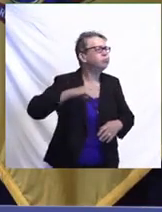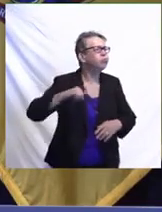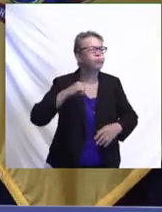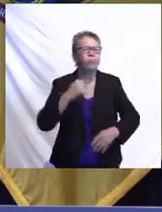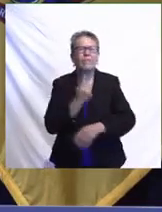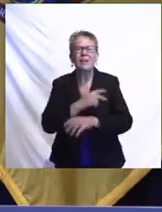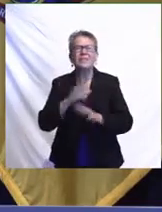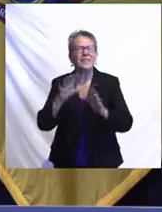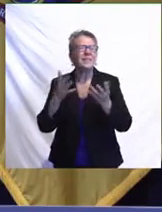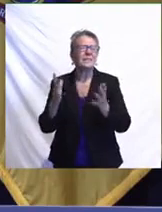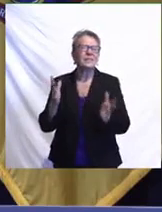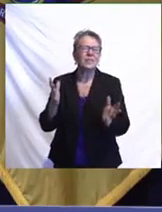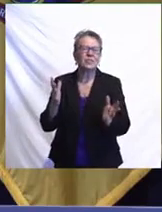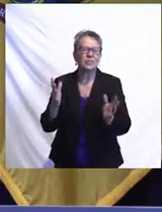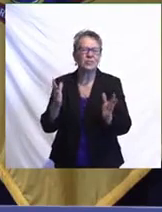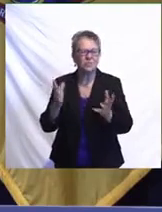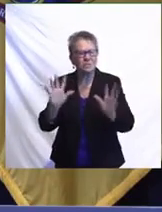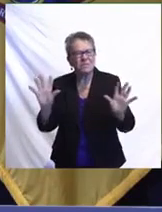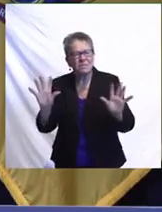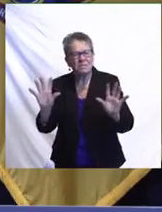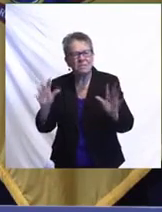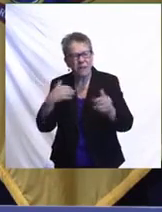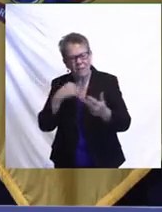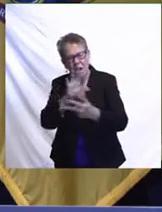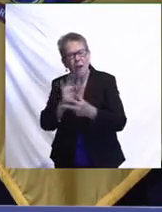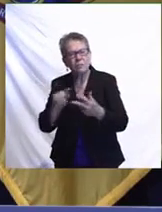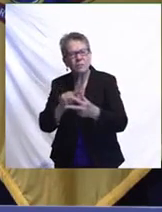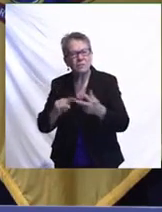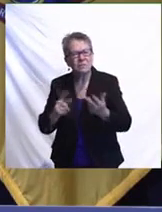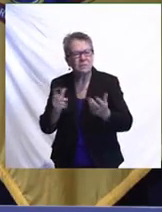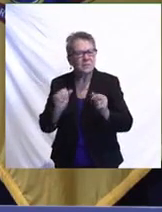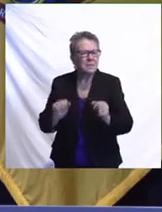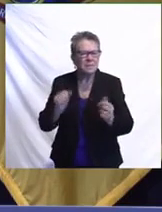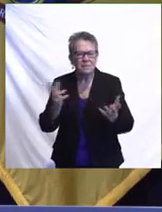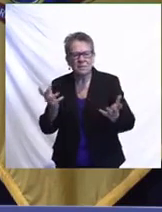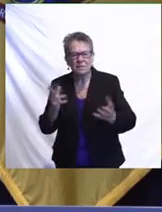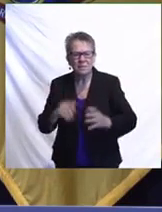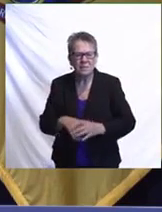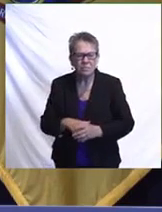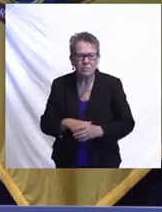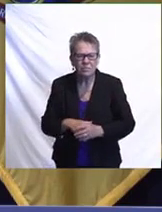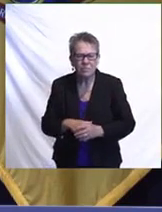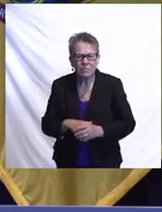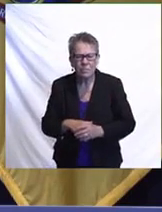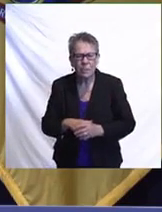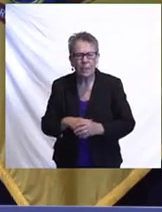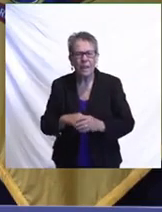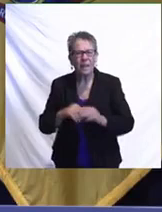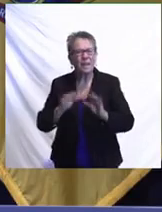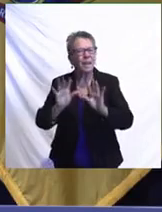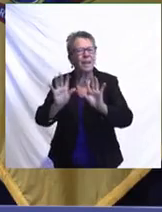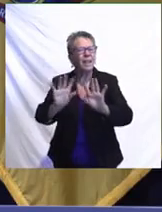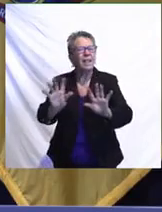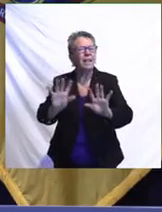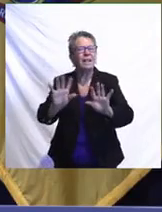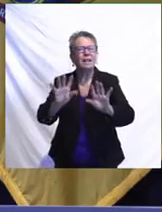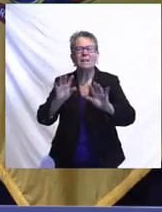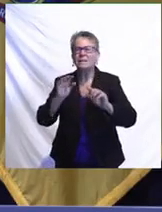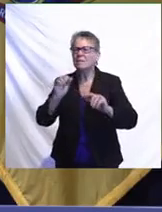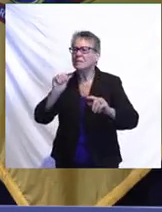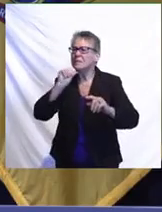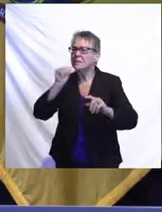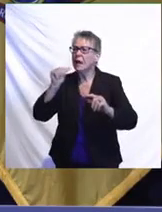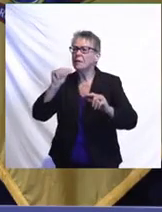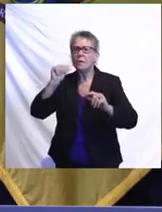playing politics with something that is not intended. This is going to put people's health at risk. Again, Pat, I'll come back to you in 1 sec here.